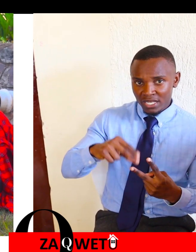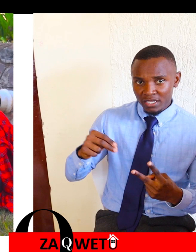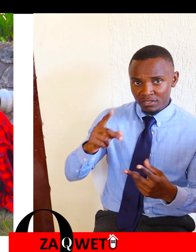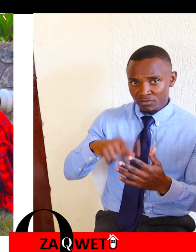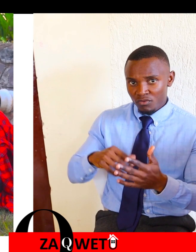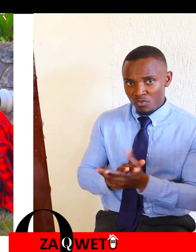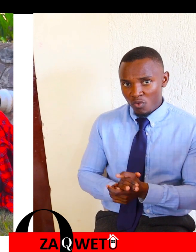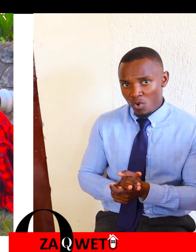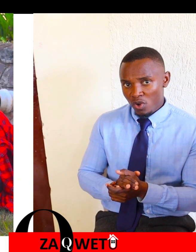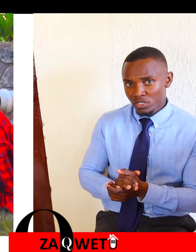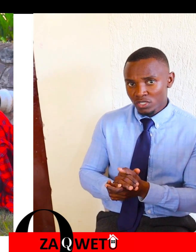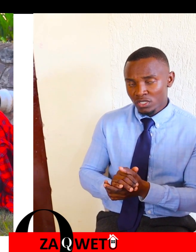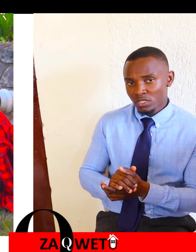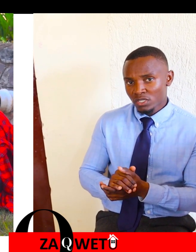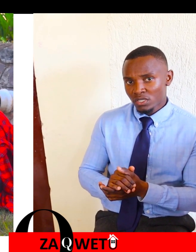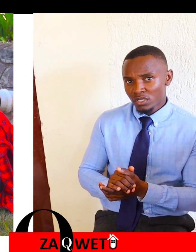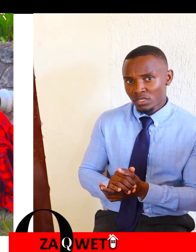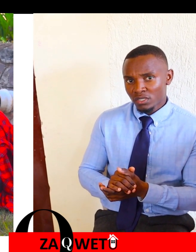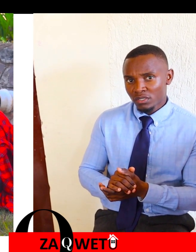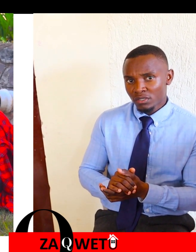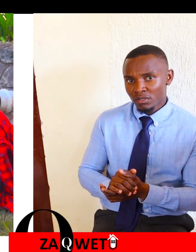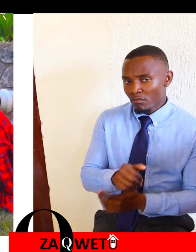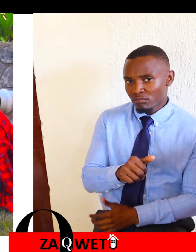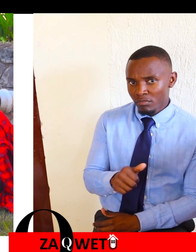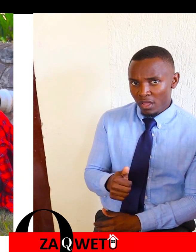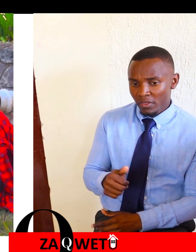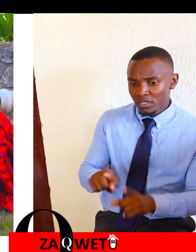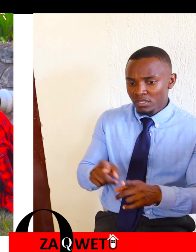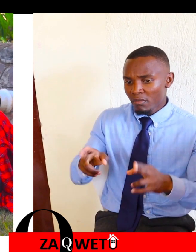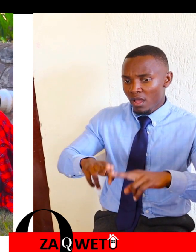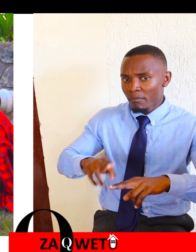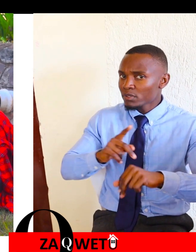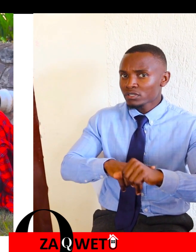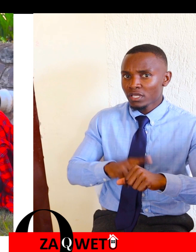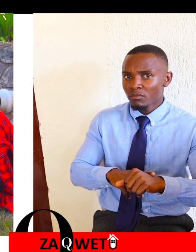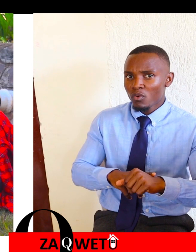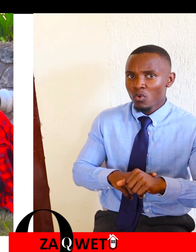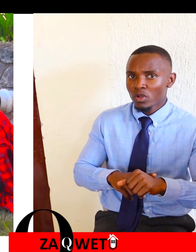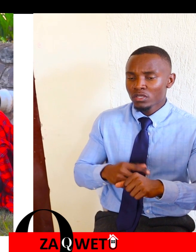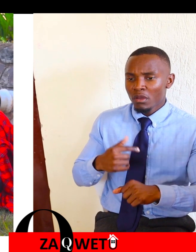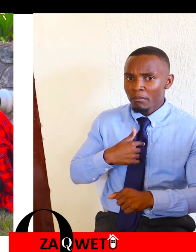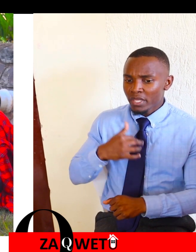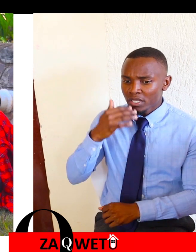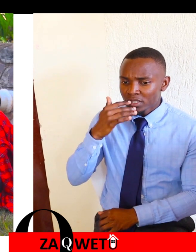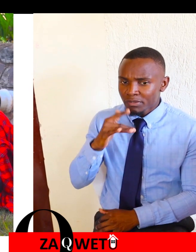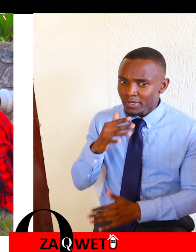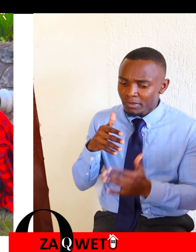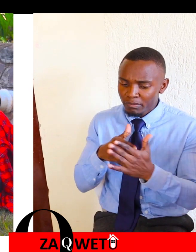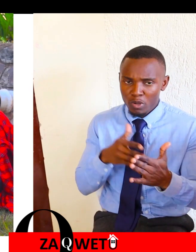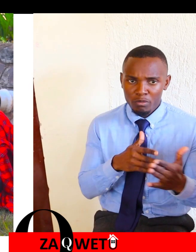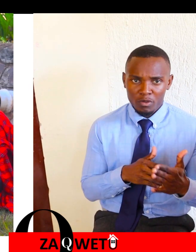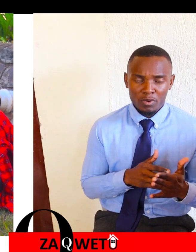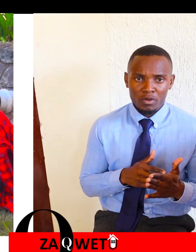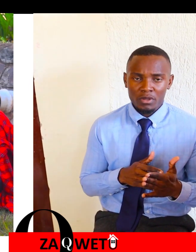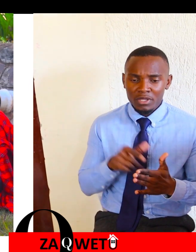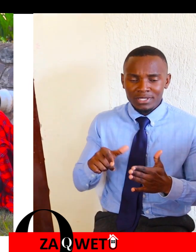that happens when the stutter is too much. Yeah, and it's been a long journey. It's been